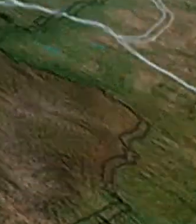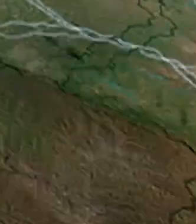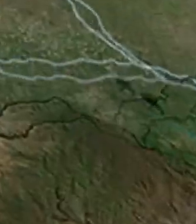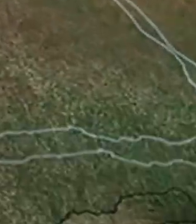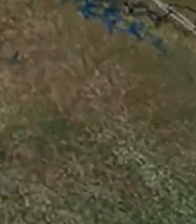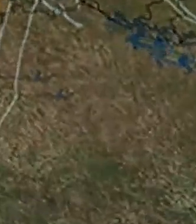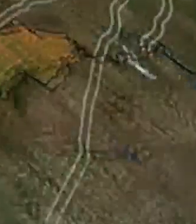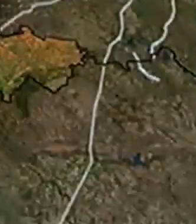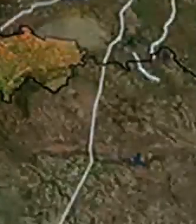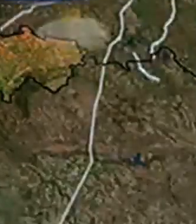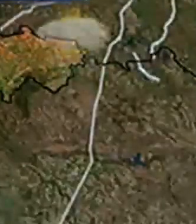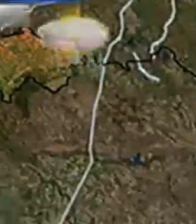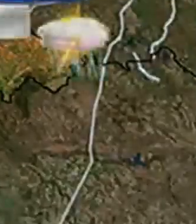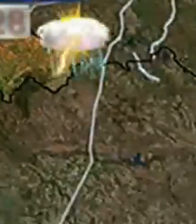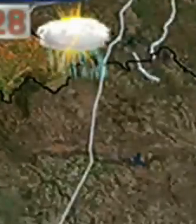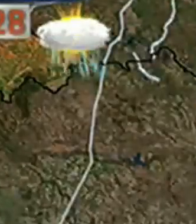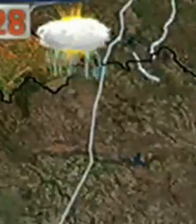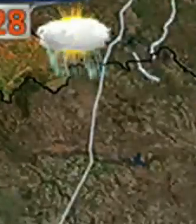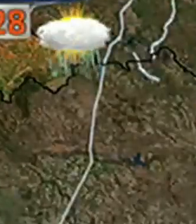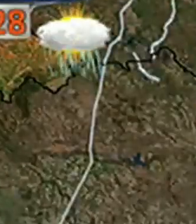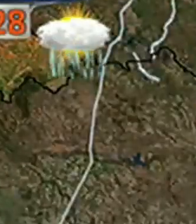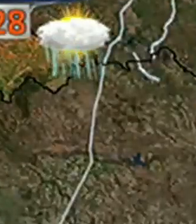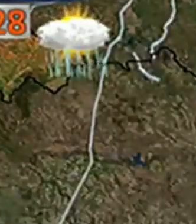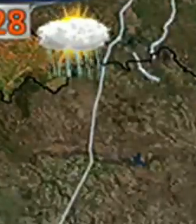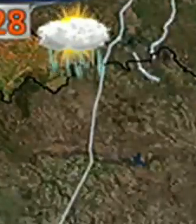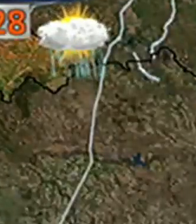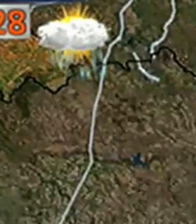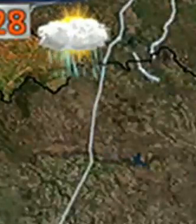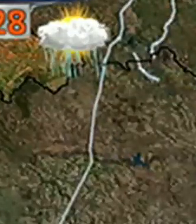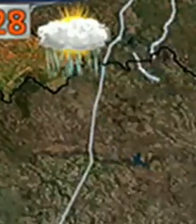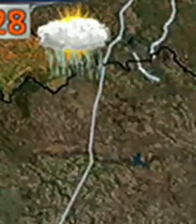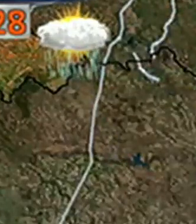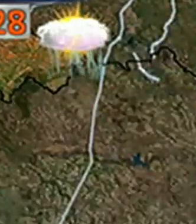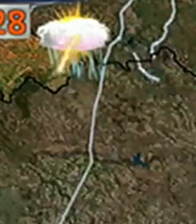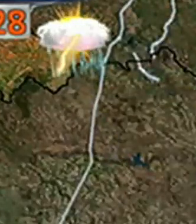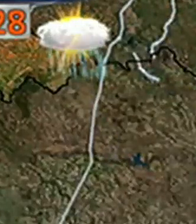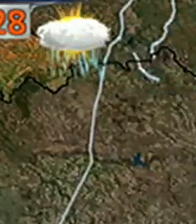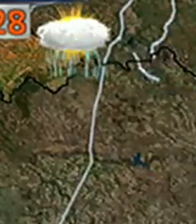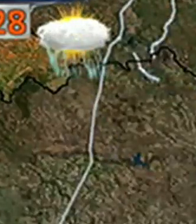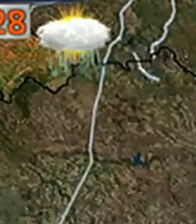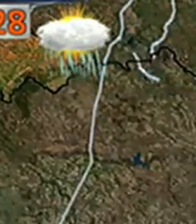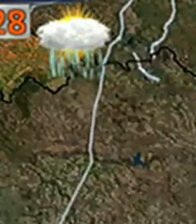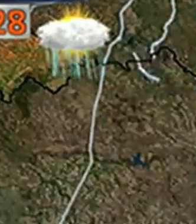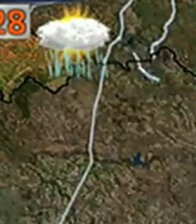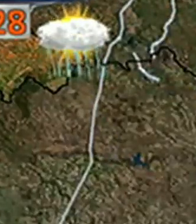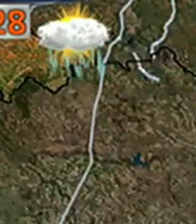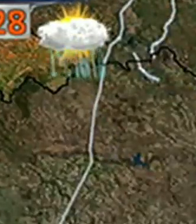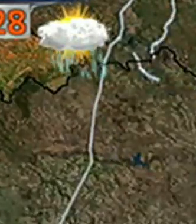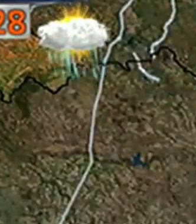ka moswane re di kharitlela ga botsena fela ka dikarolong tse o le ka Northwest le a fisha ka bo Tosca ka bo Vryburg ka bo